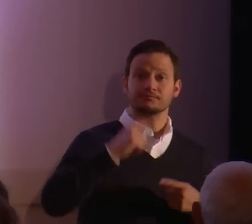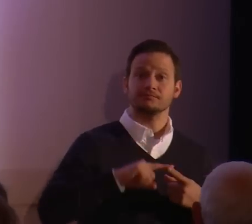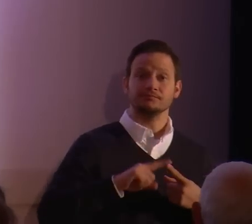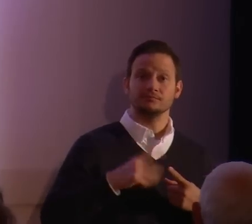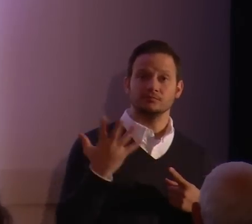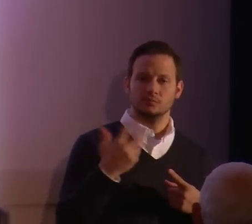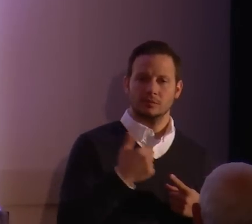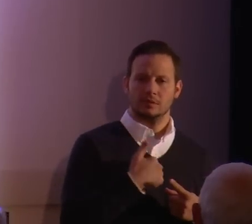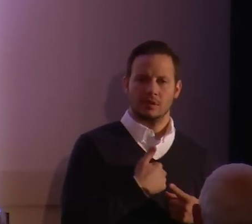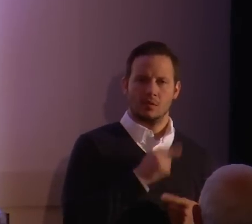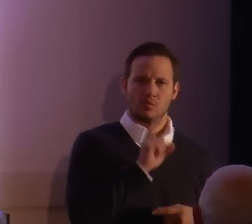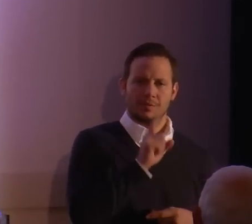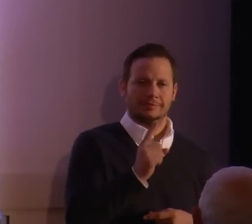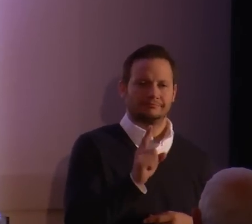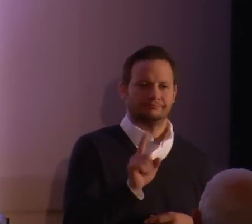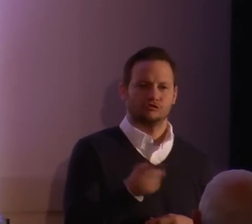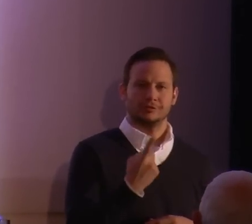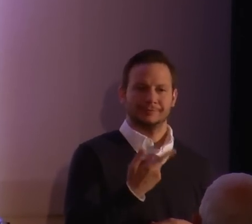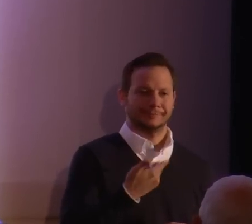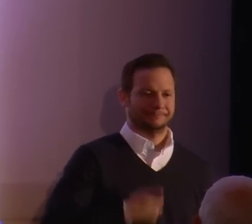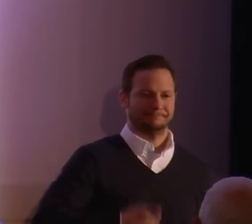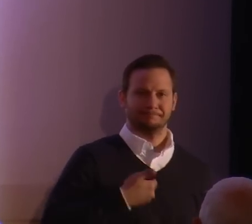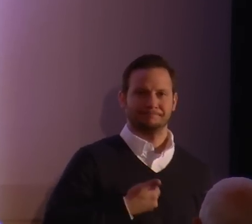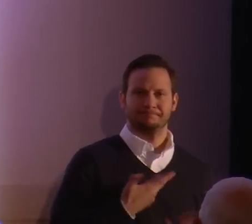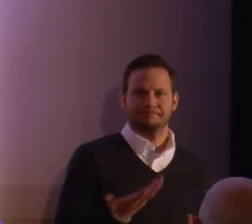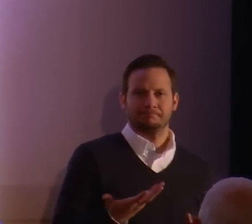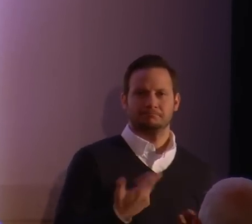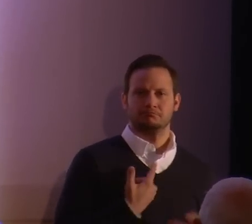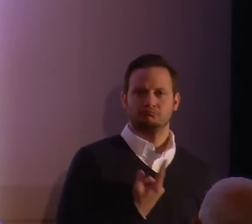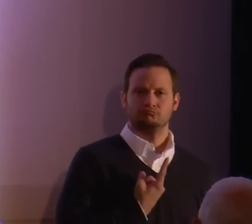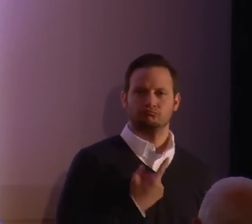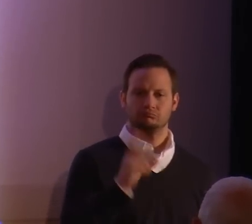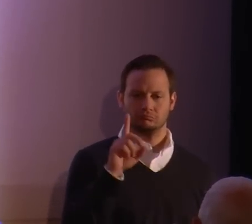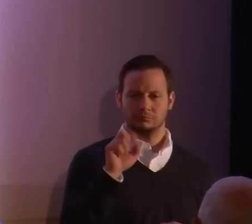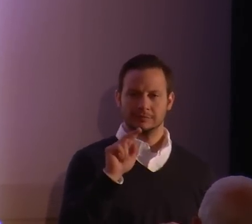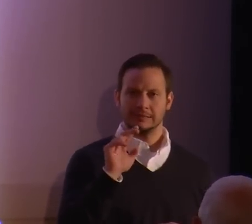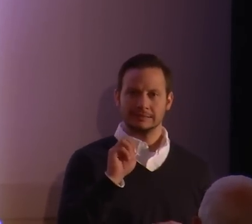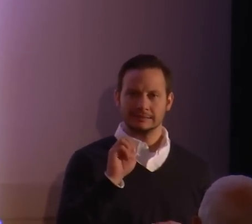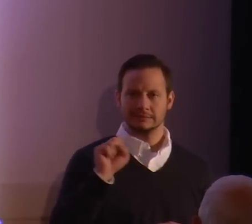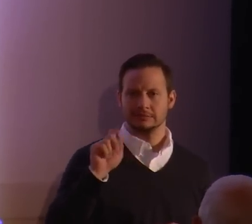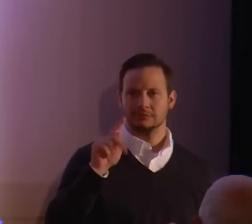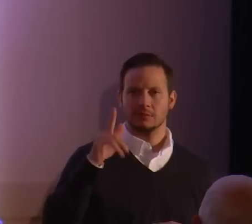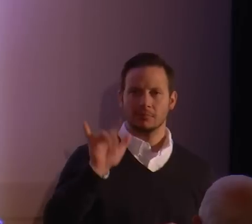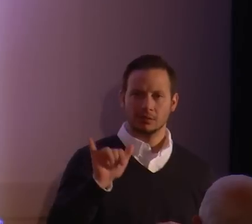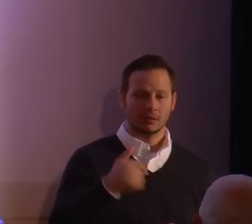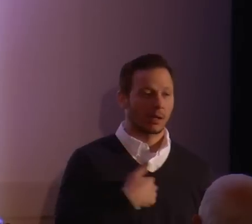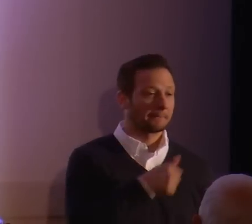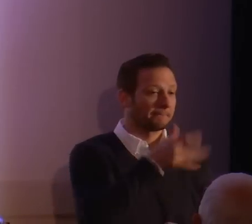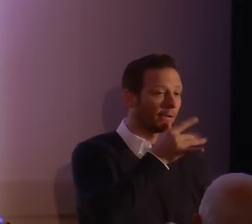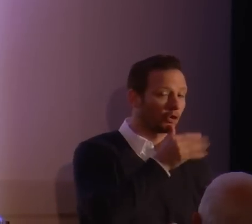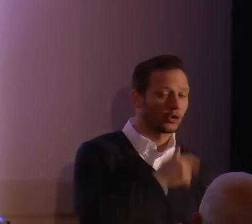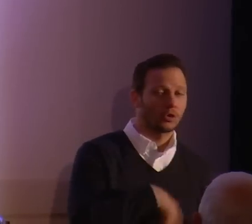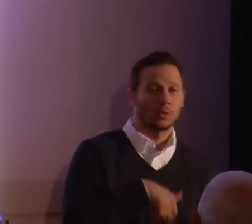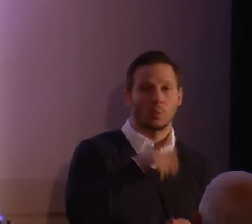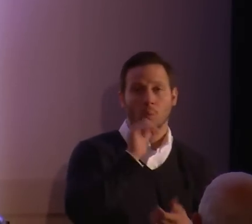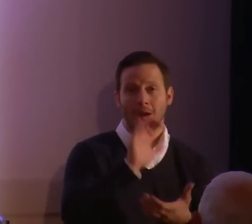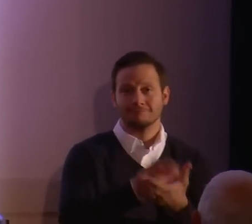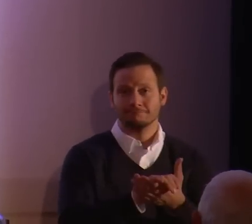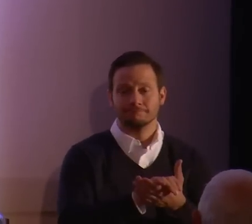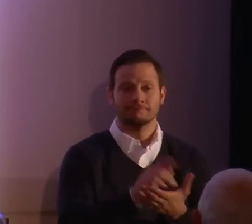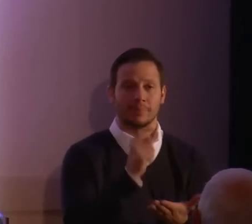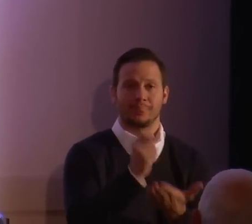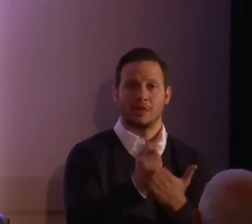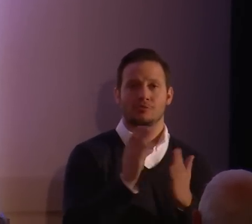just me. I'm just Denise Stapley. I'm just a mother, I'm just a wife, I'm just a